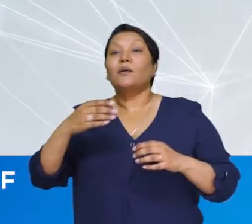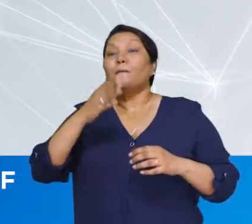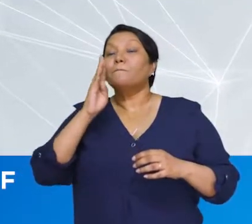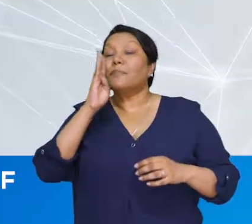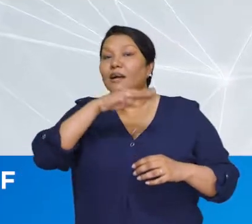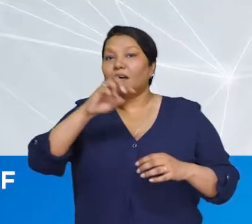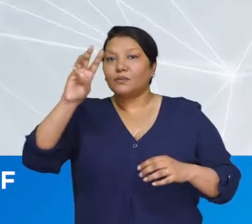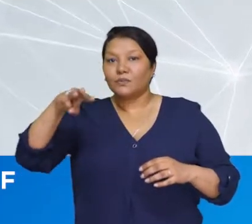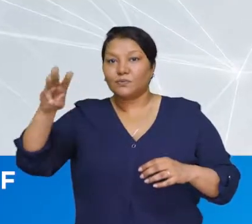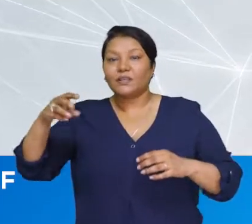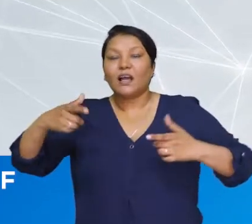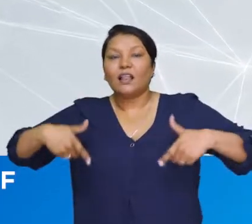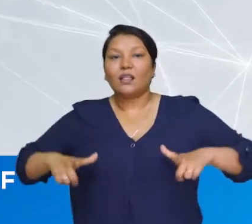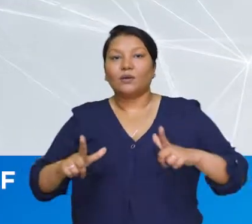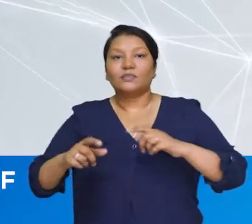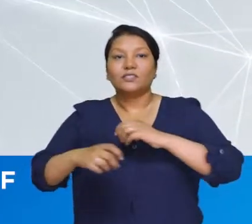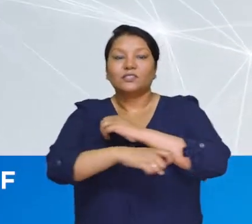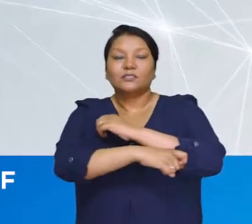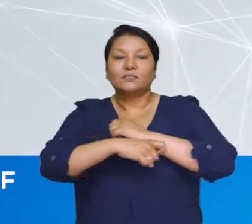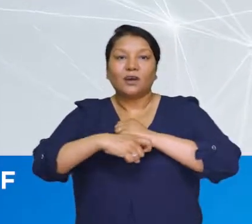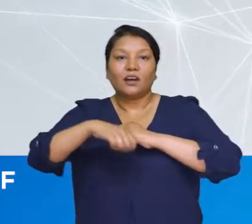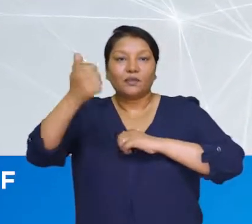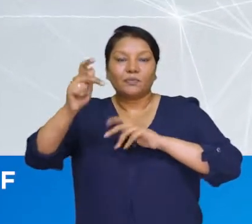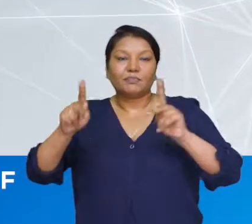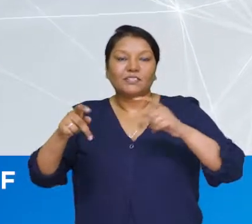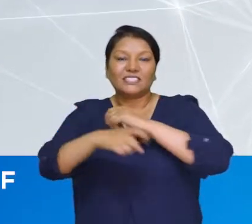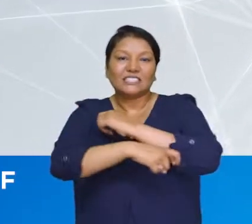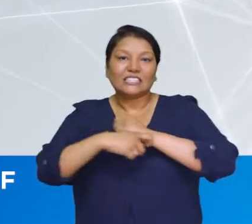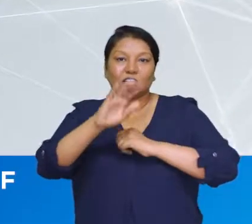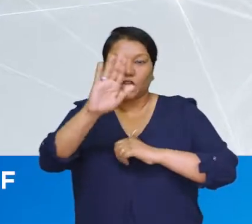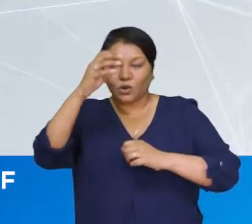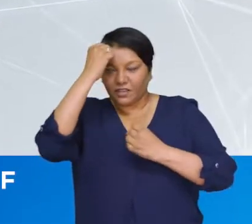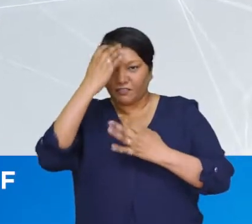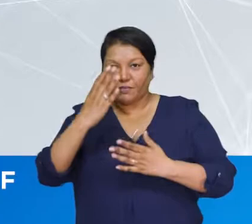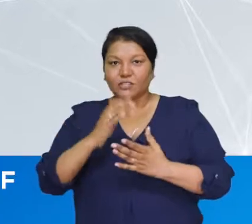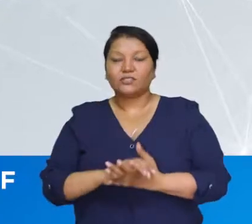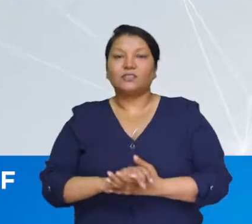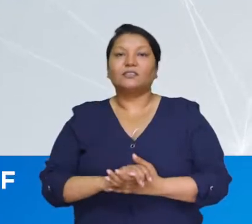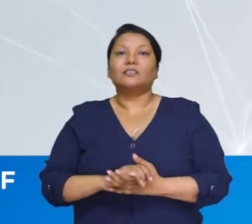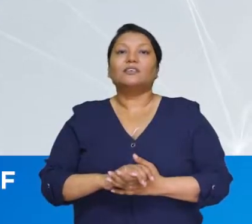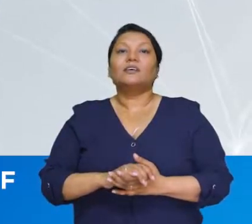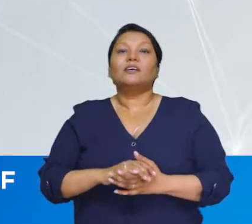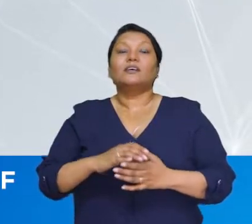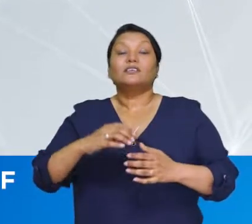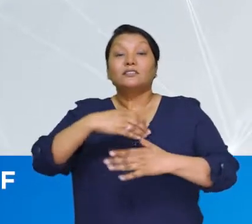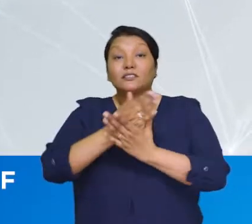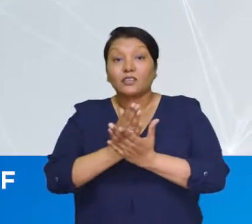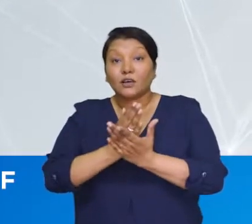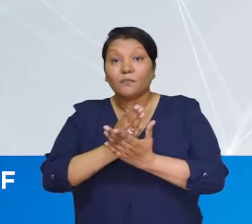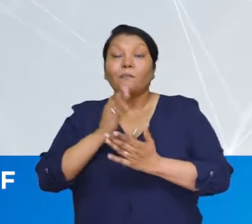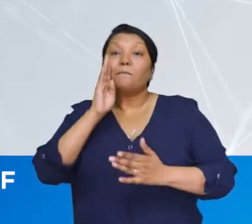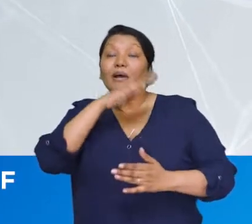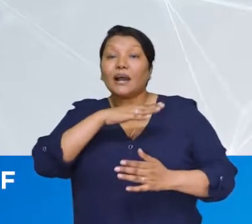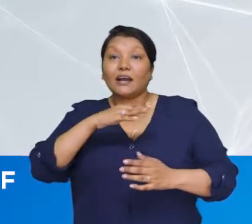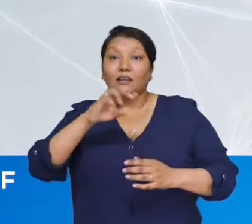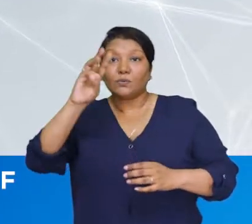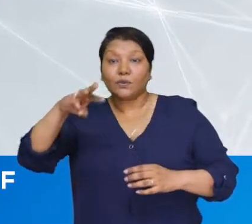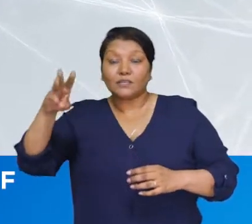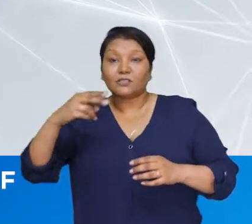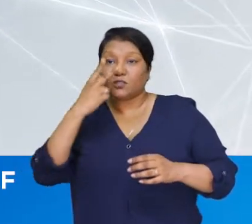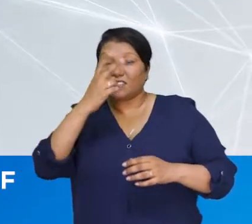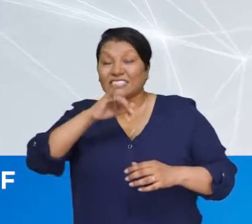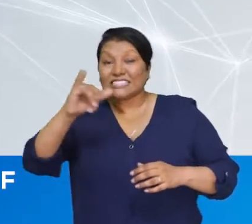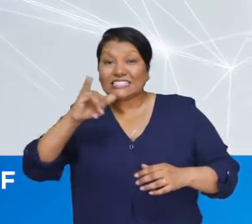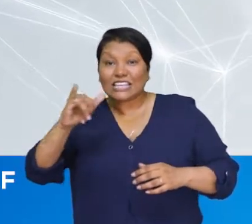passwords, which can lead to our email accounts and social media sites being hacked. Some of these websites are made to look exactly like